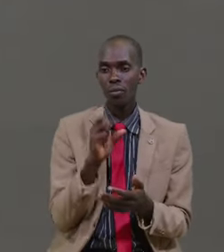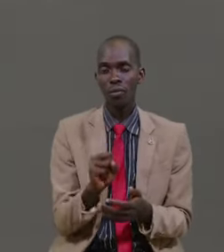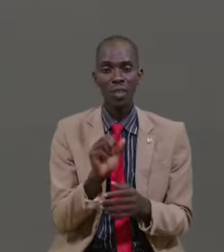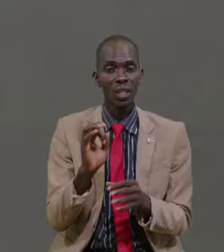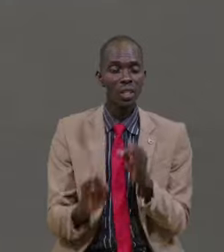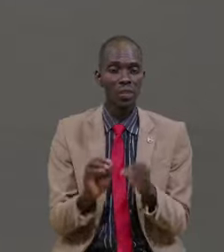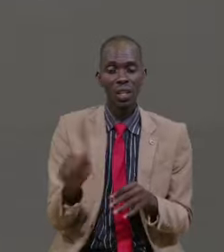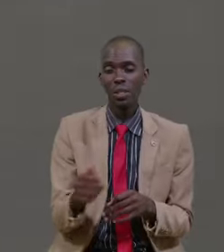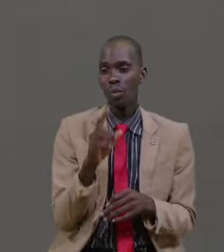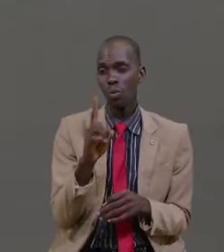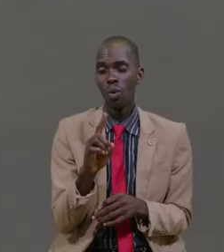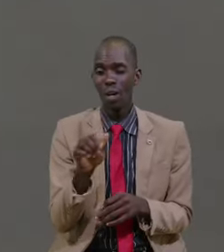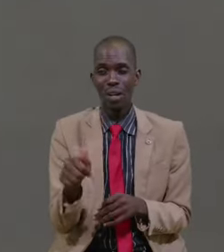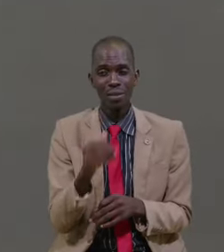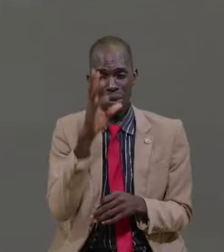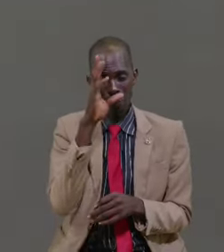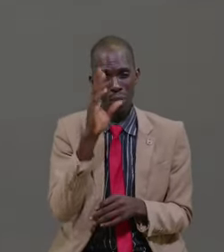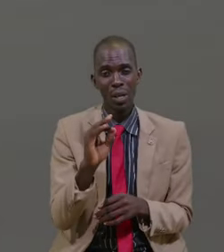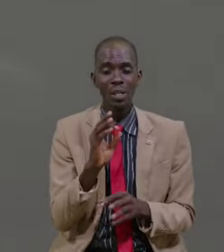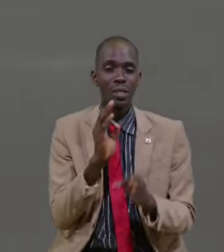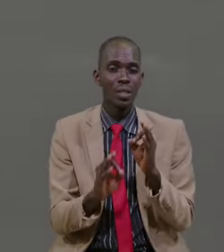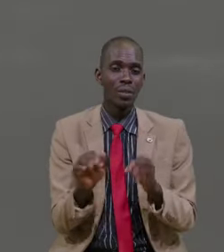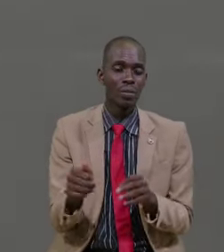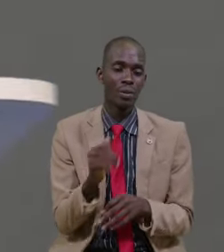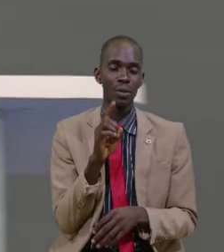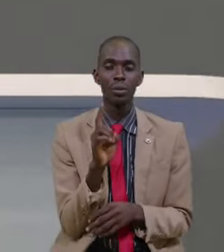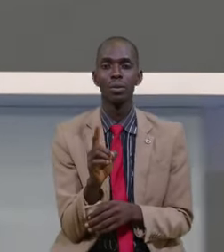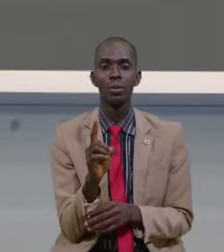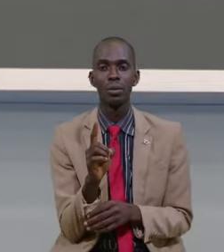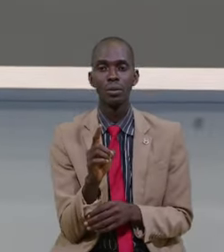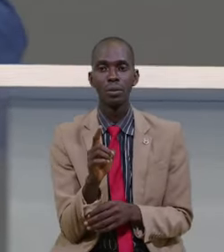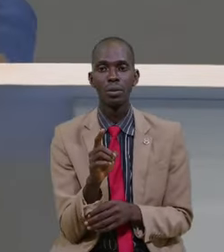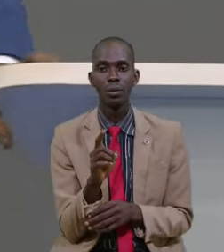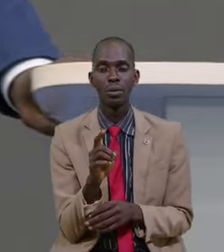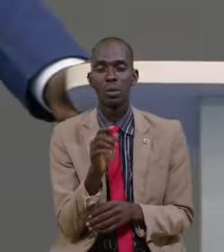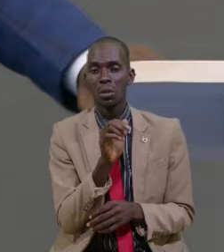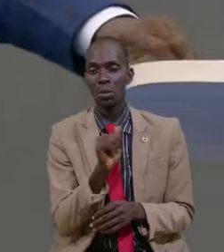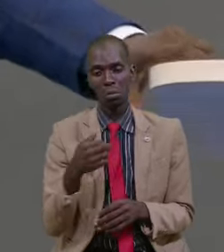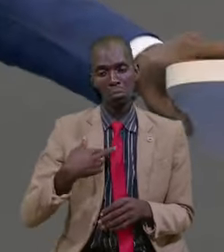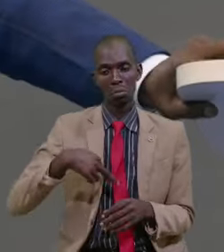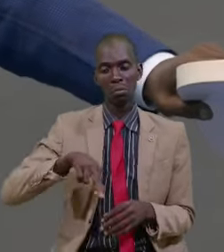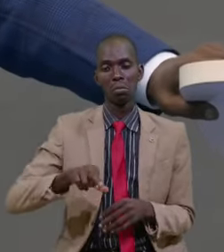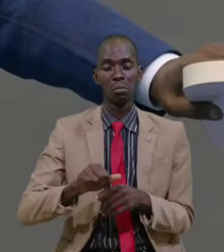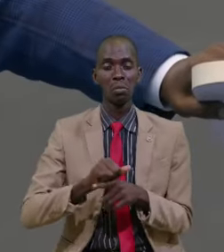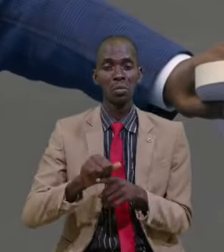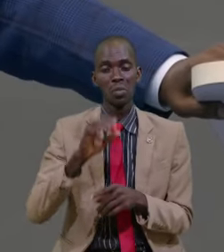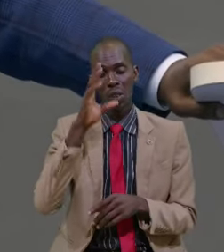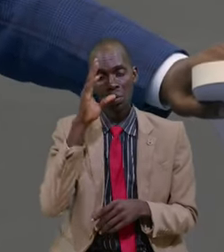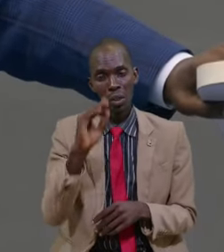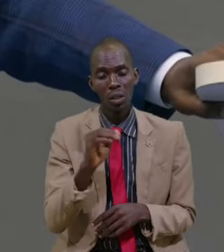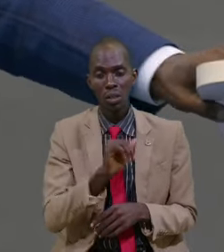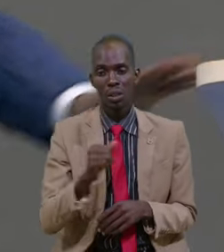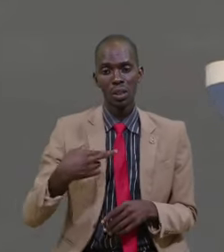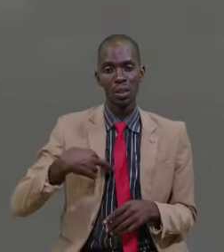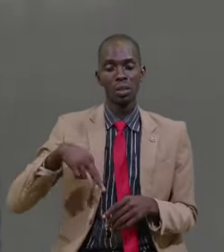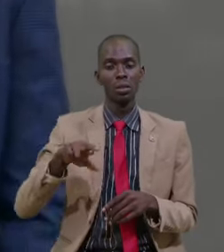if anyone, any woman, if anyone, a religious man, a religious